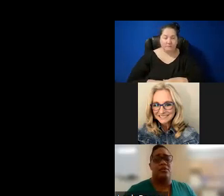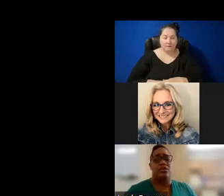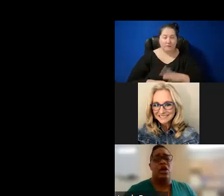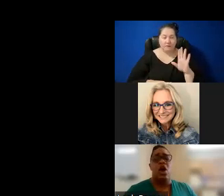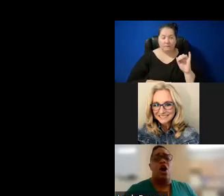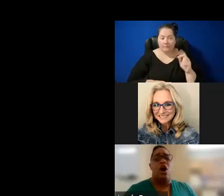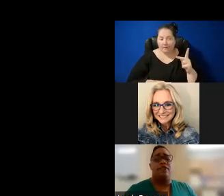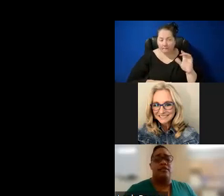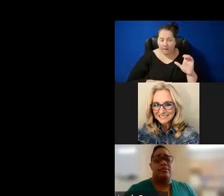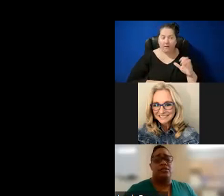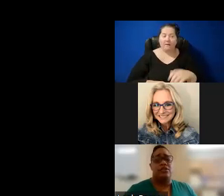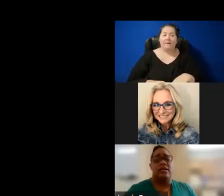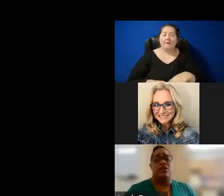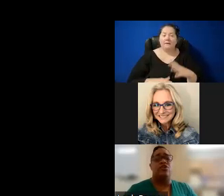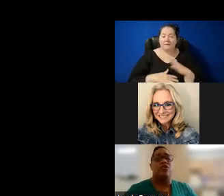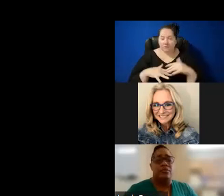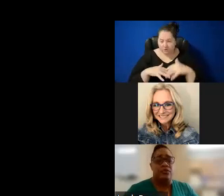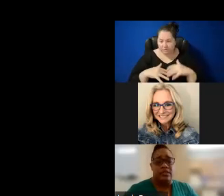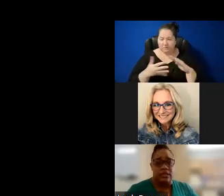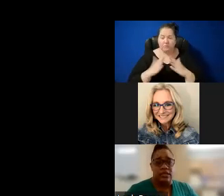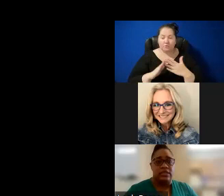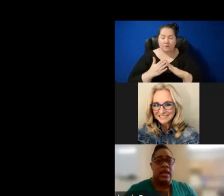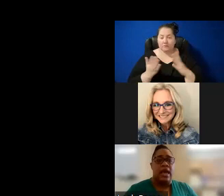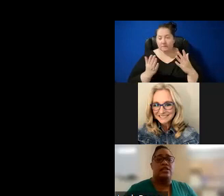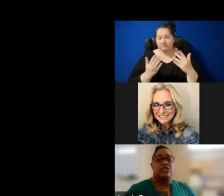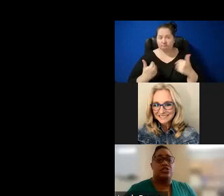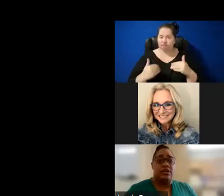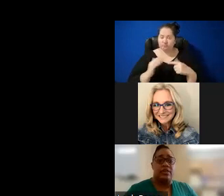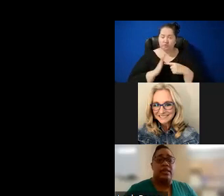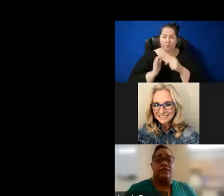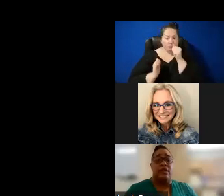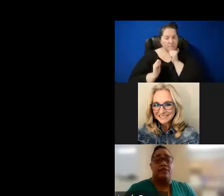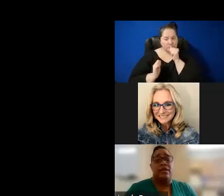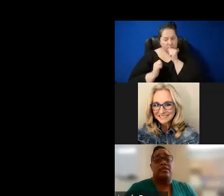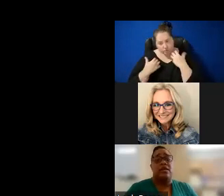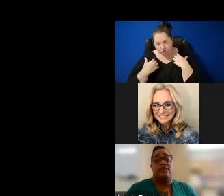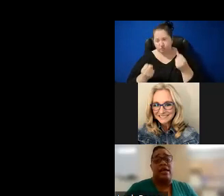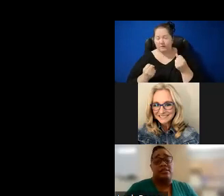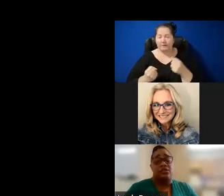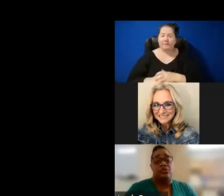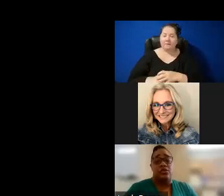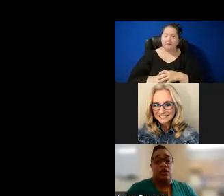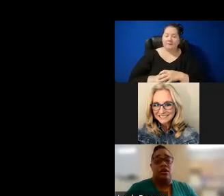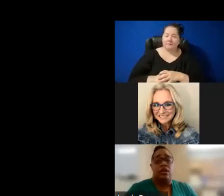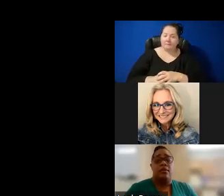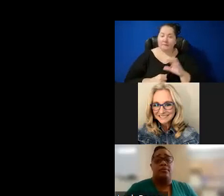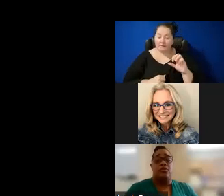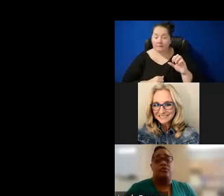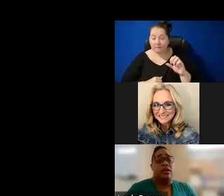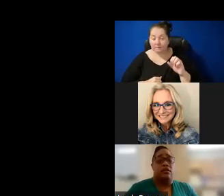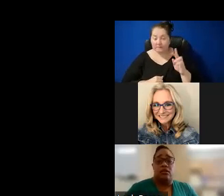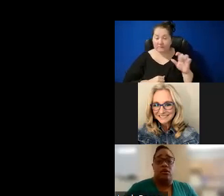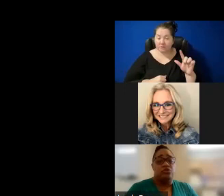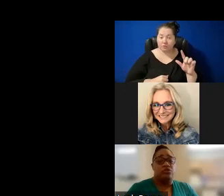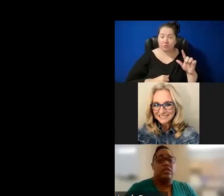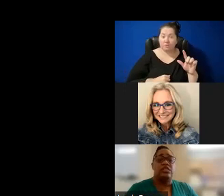Indigenous communities often demonstrate incredible resilience and strength in face of sexual assault due